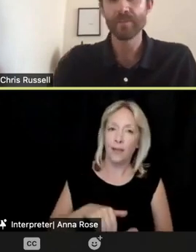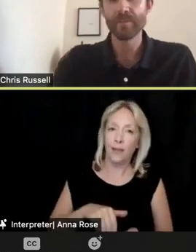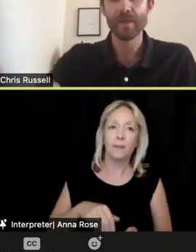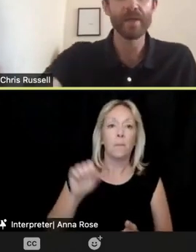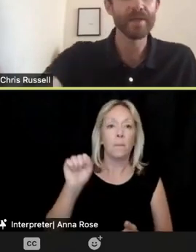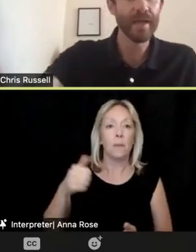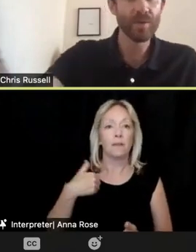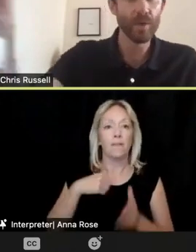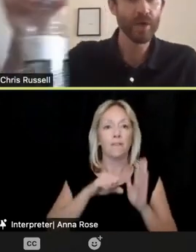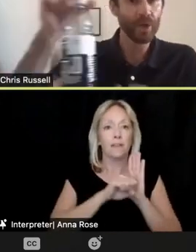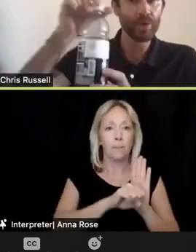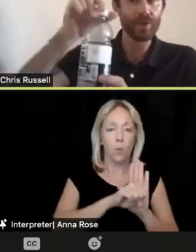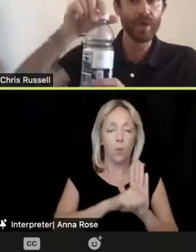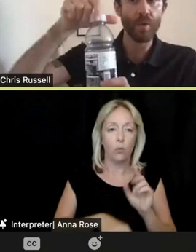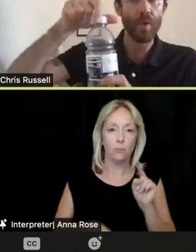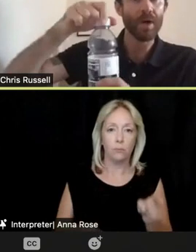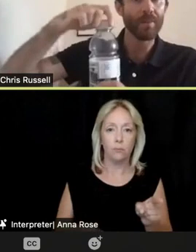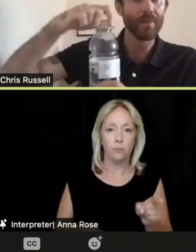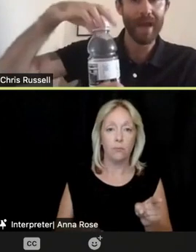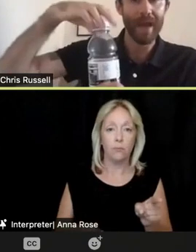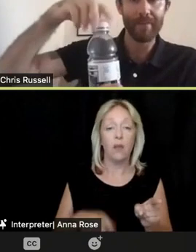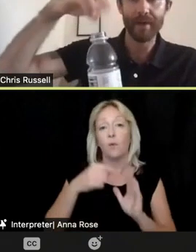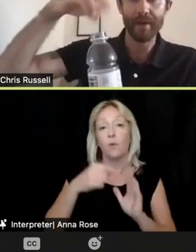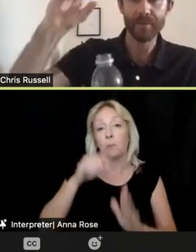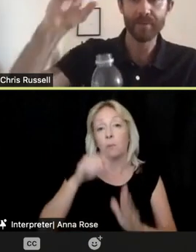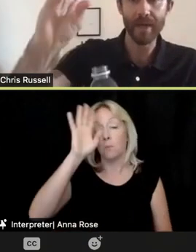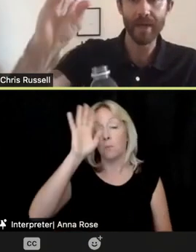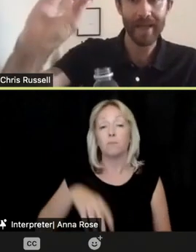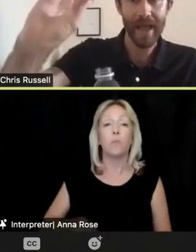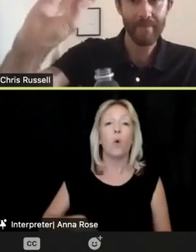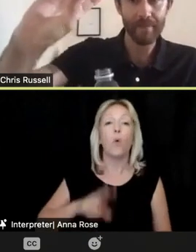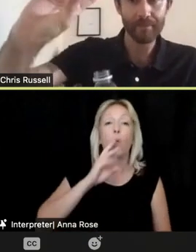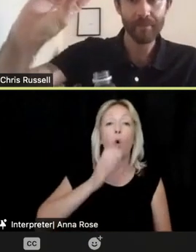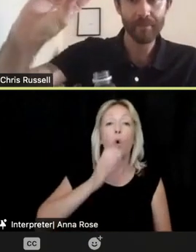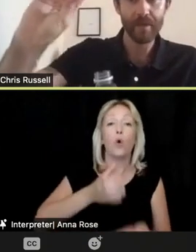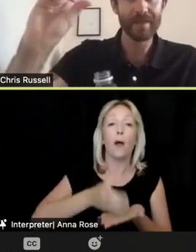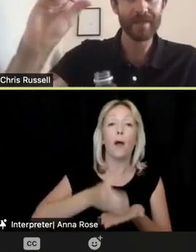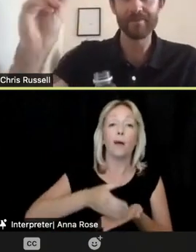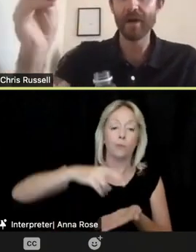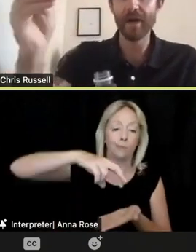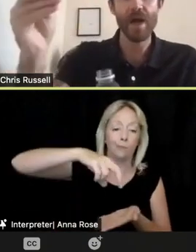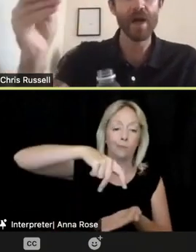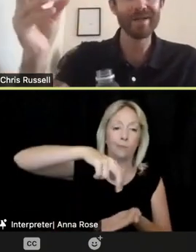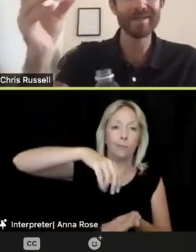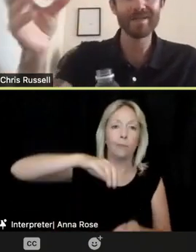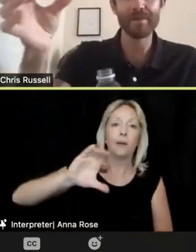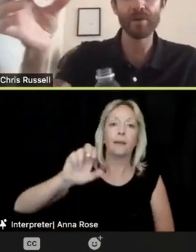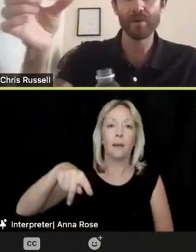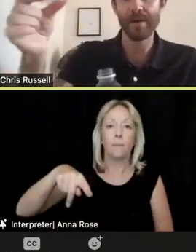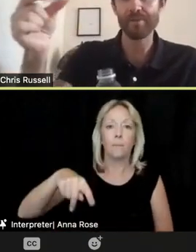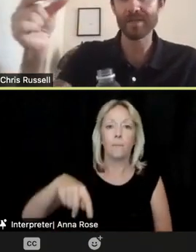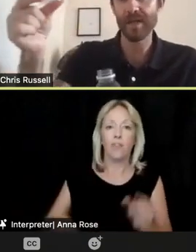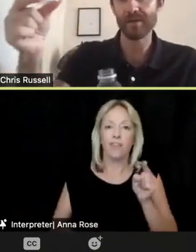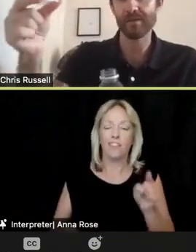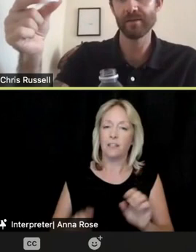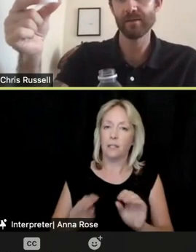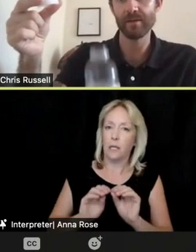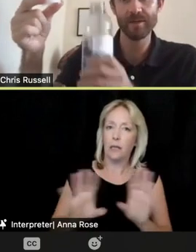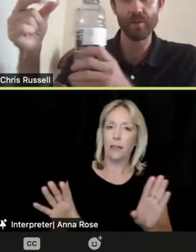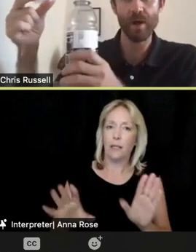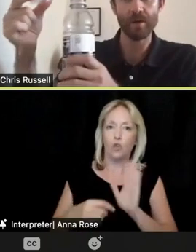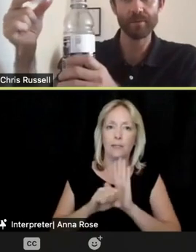symbol. In this case, we're going to use a water bottle cap, right? So we got the cap. That's a very concrete symbol to